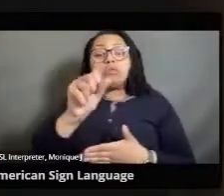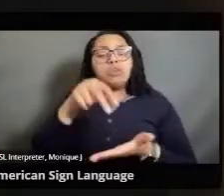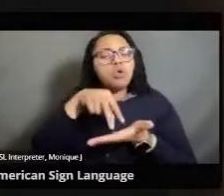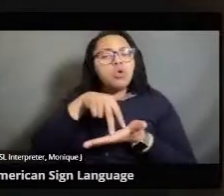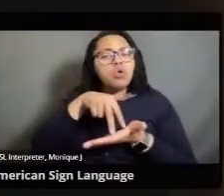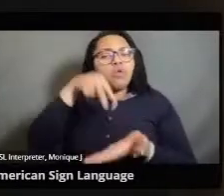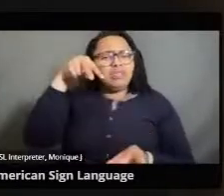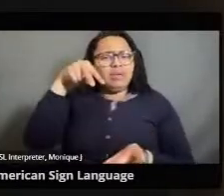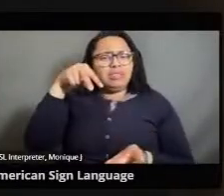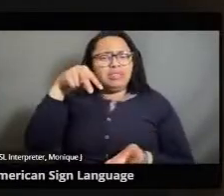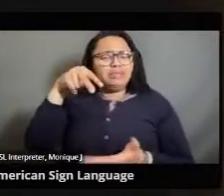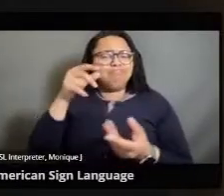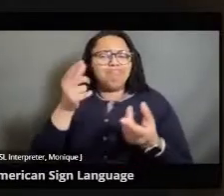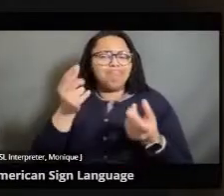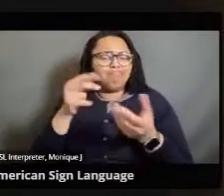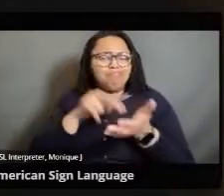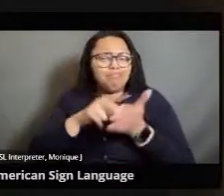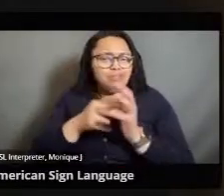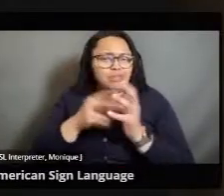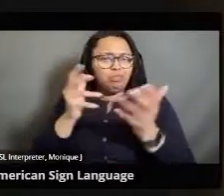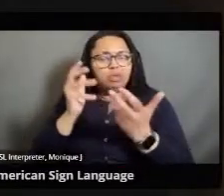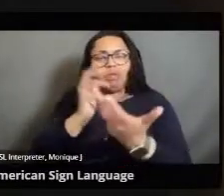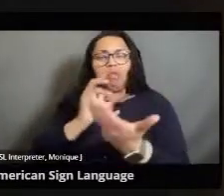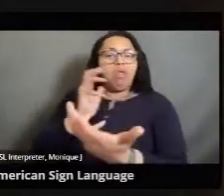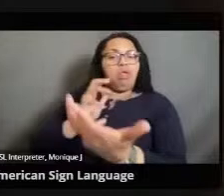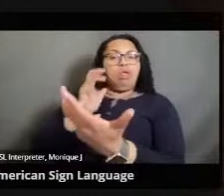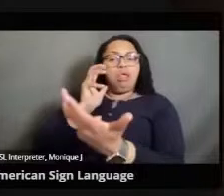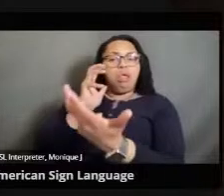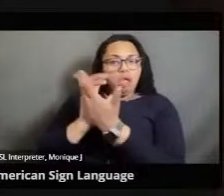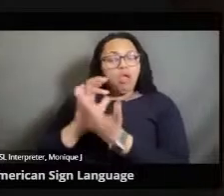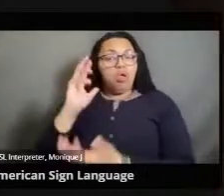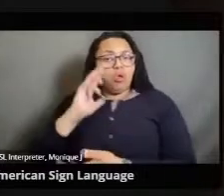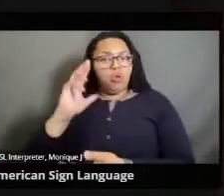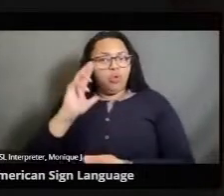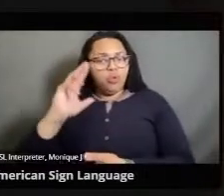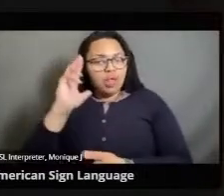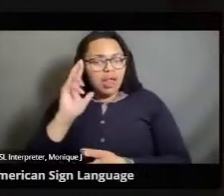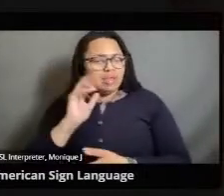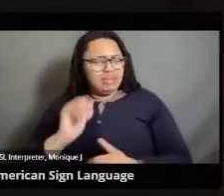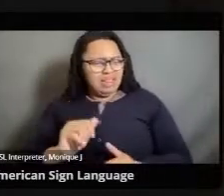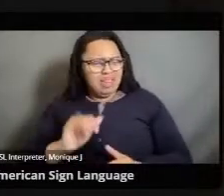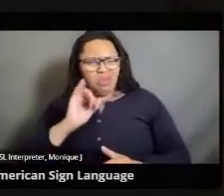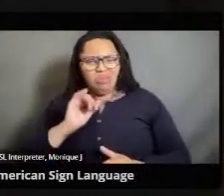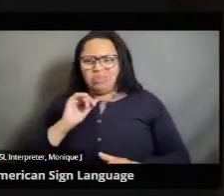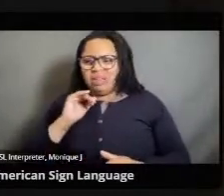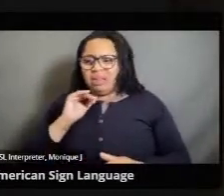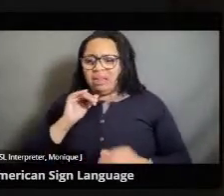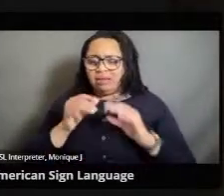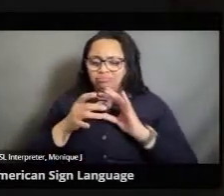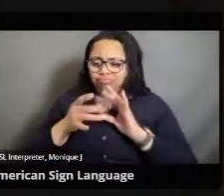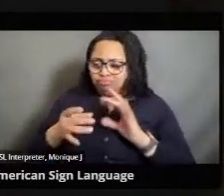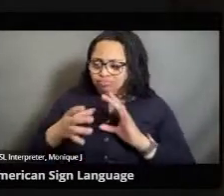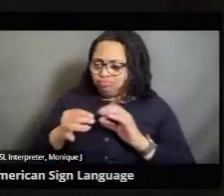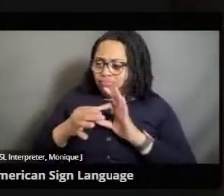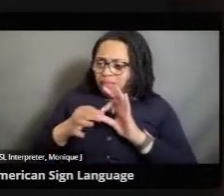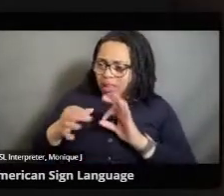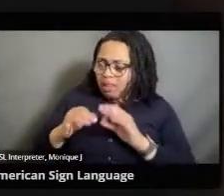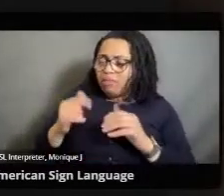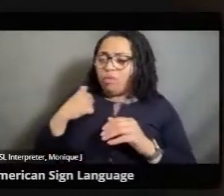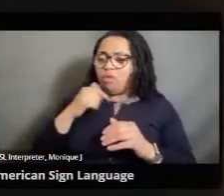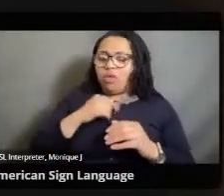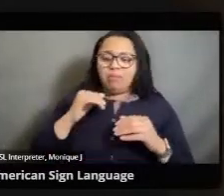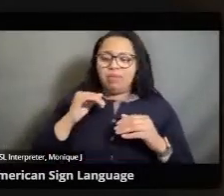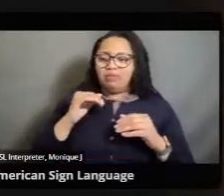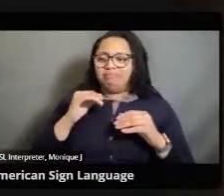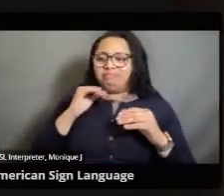is realignment, is realizing the lies we've been fed about lines on a map showing us versus